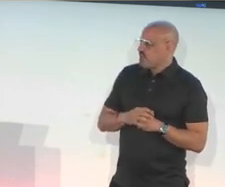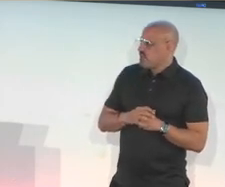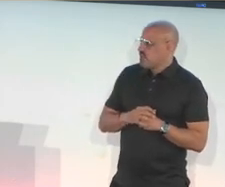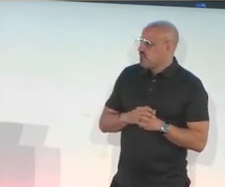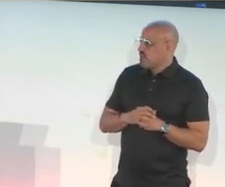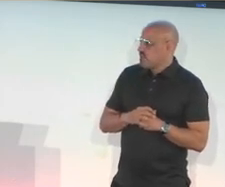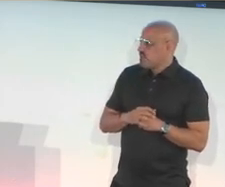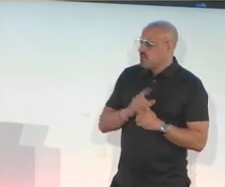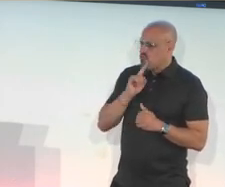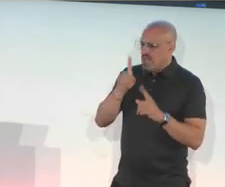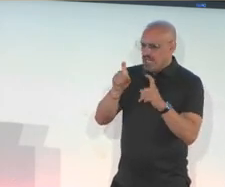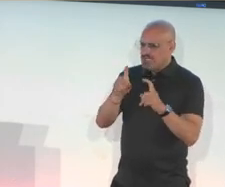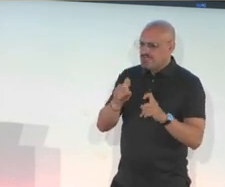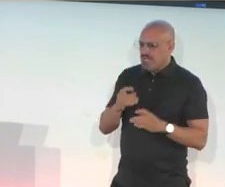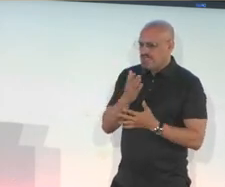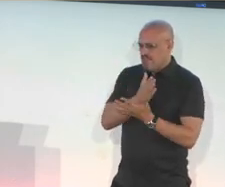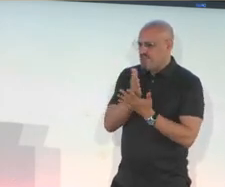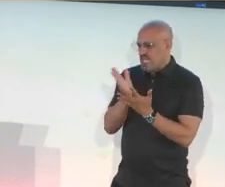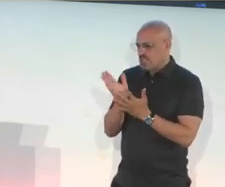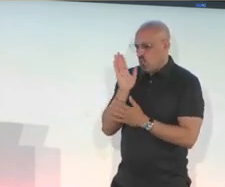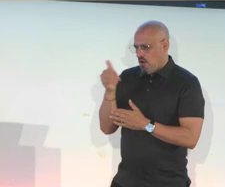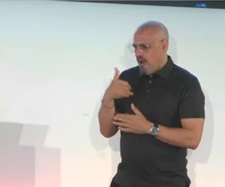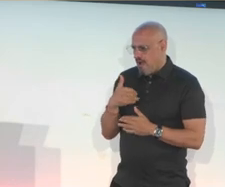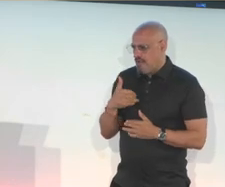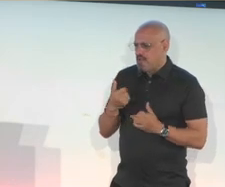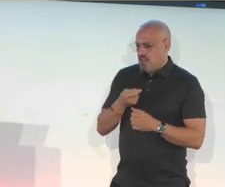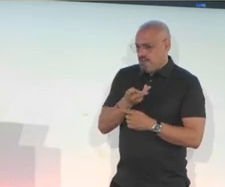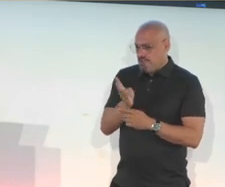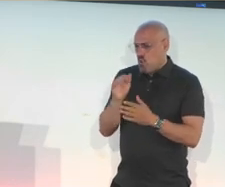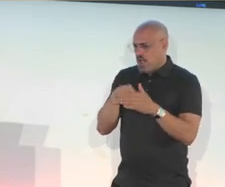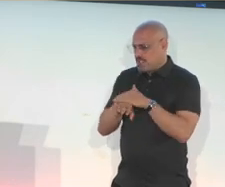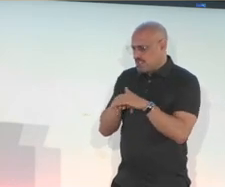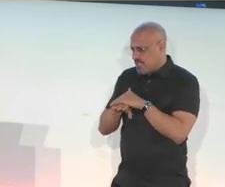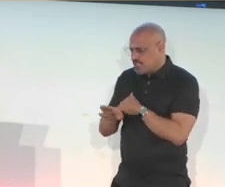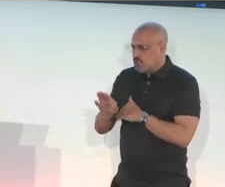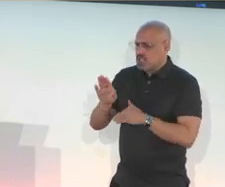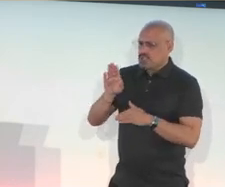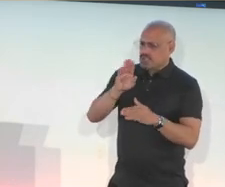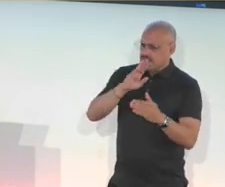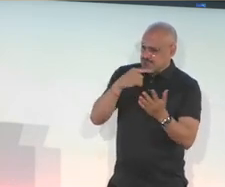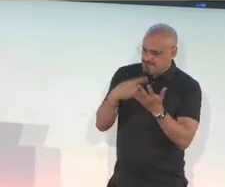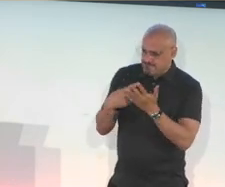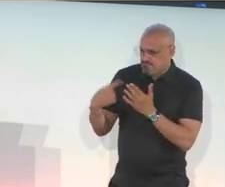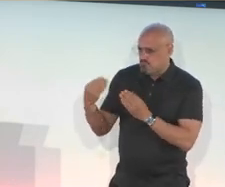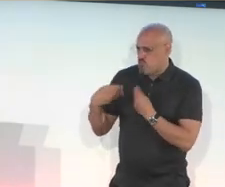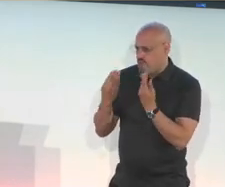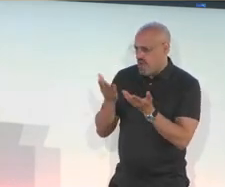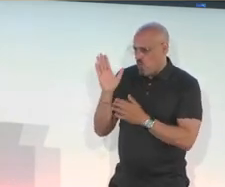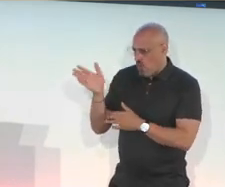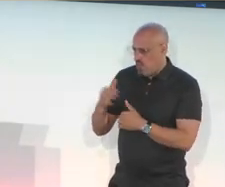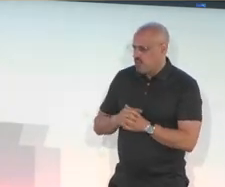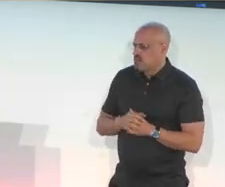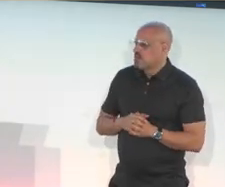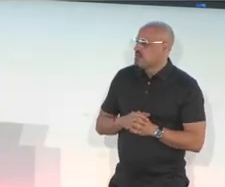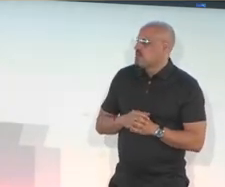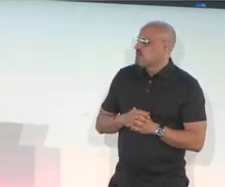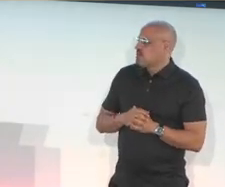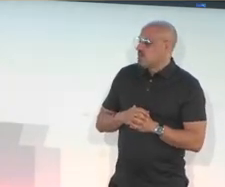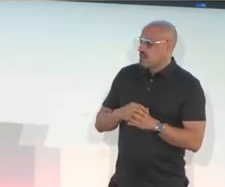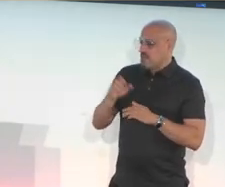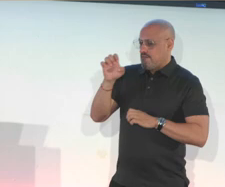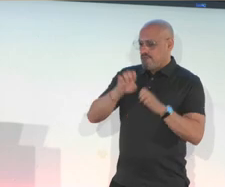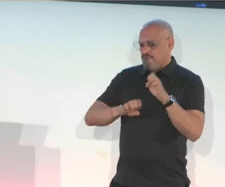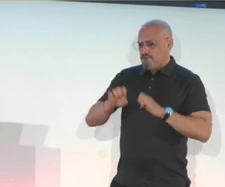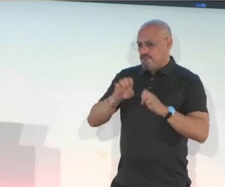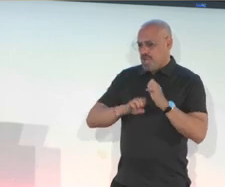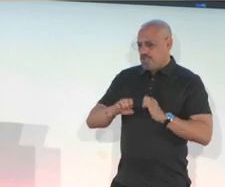There will be a testing phase, and a number of accessibility guidelines will also be provided. The evaluation